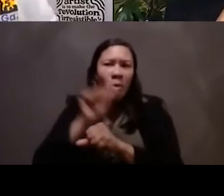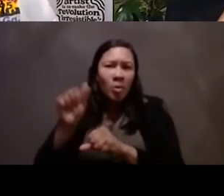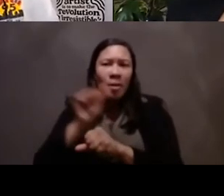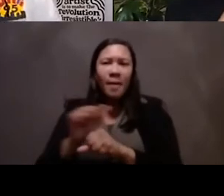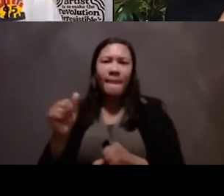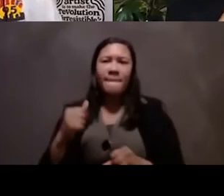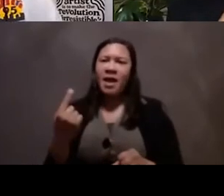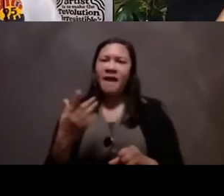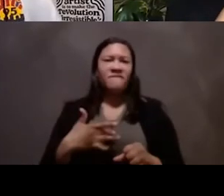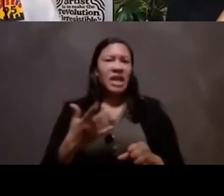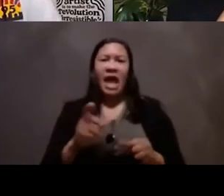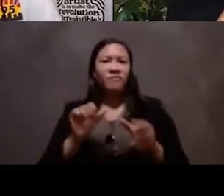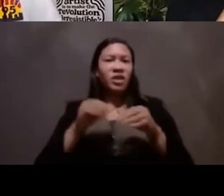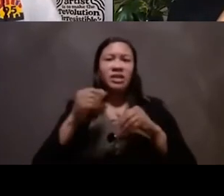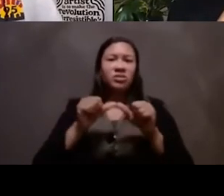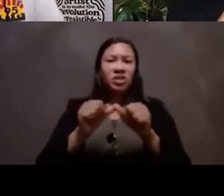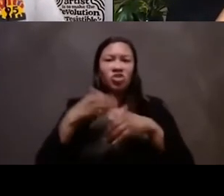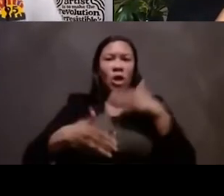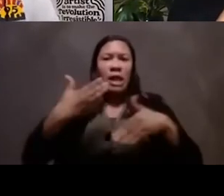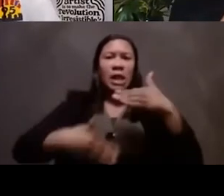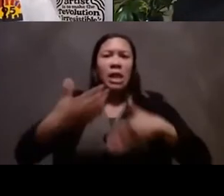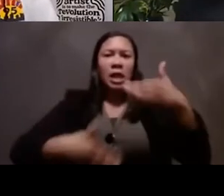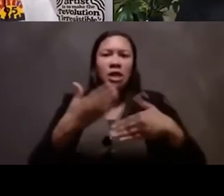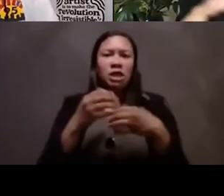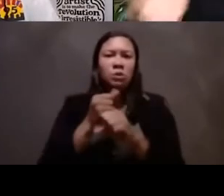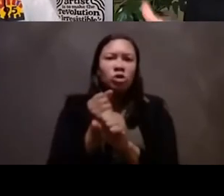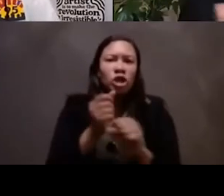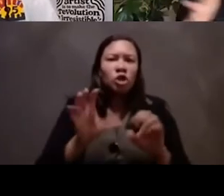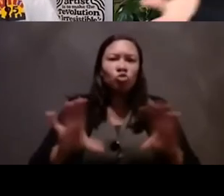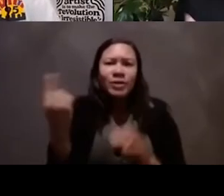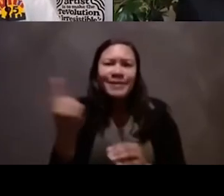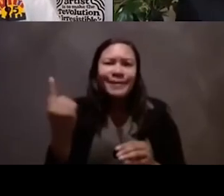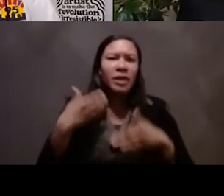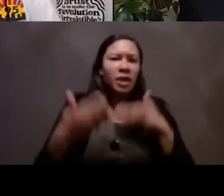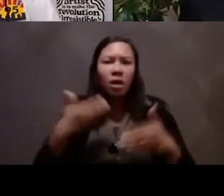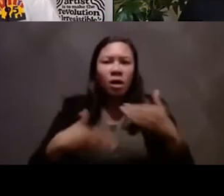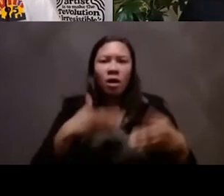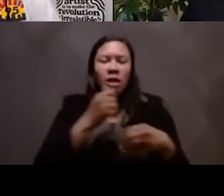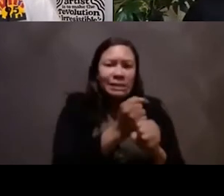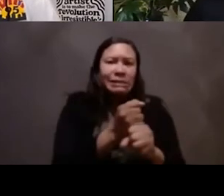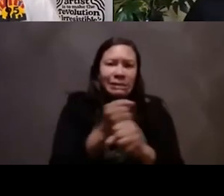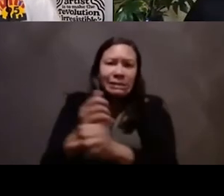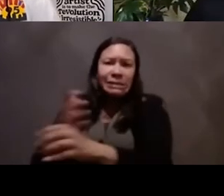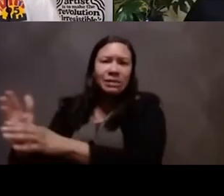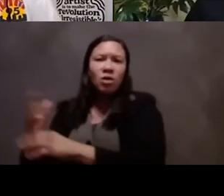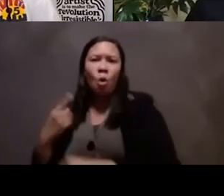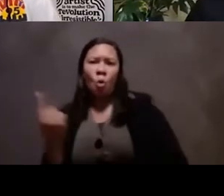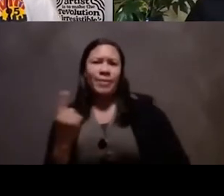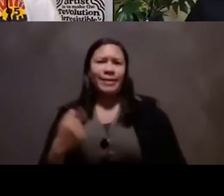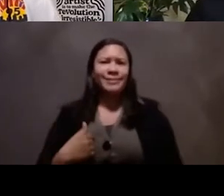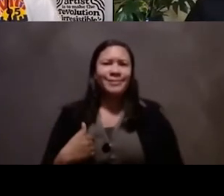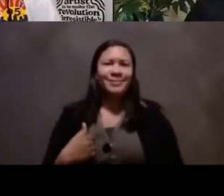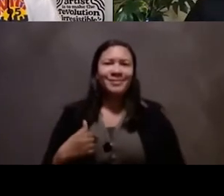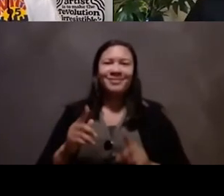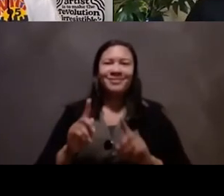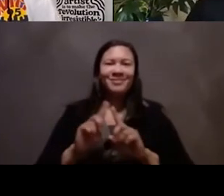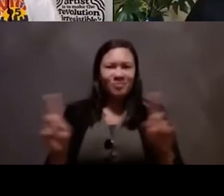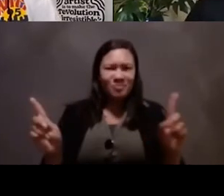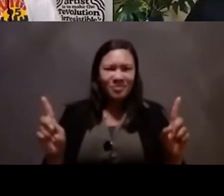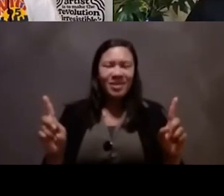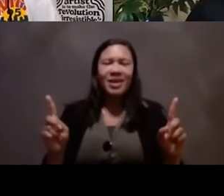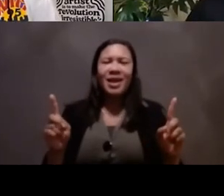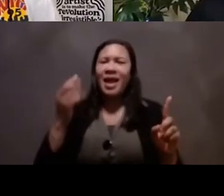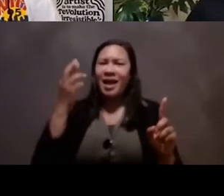be in motion, be productive, doing something. But I value more and